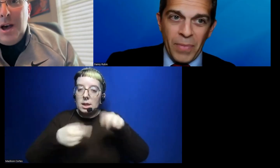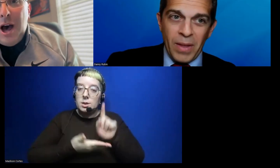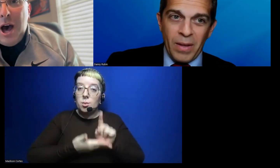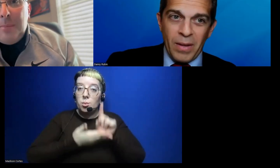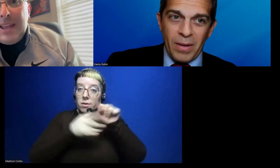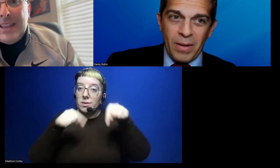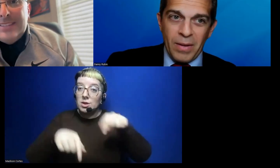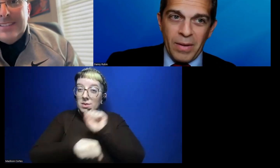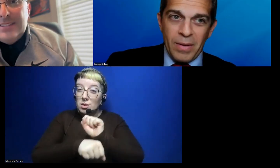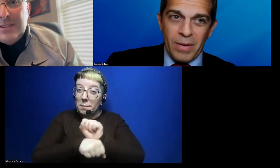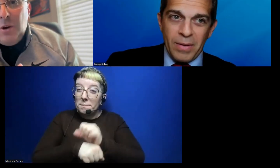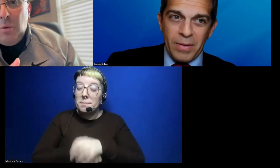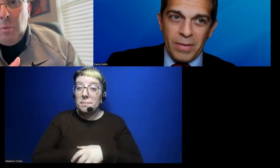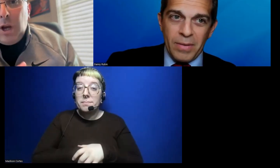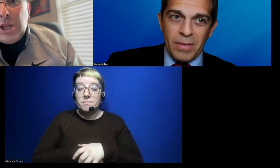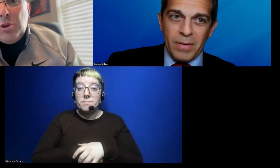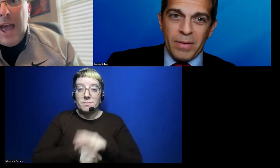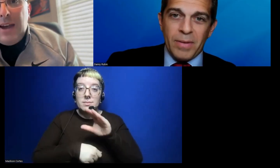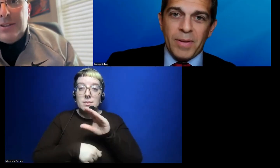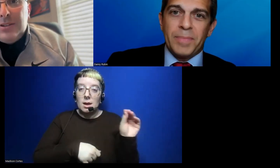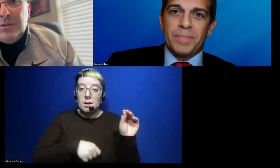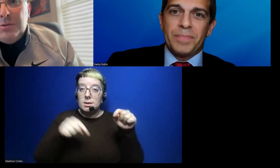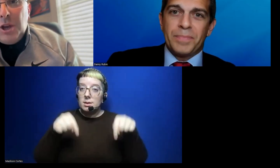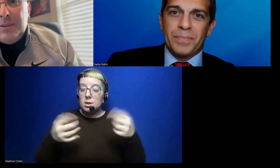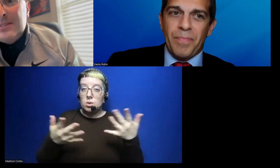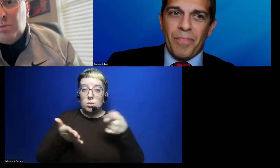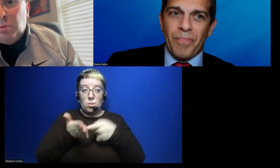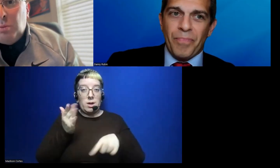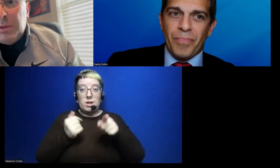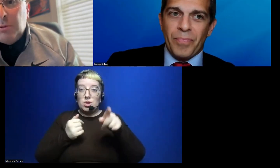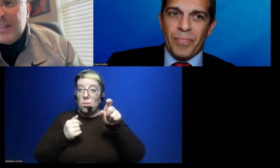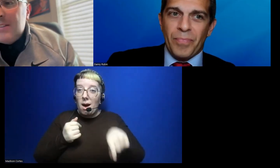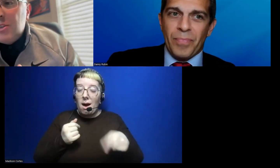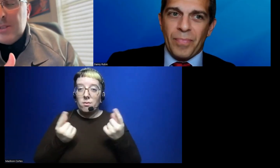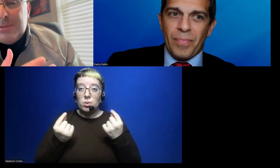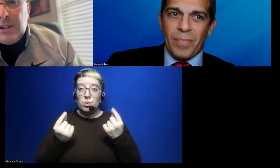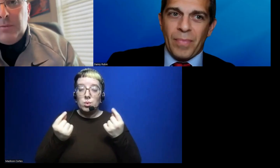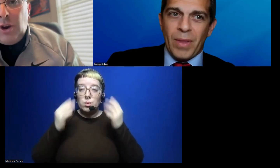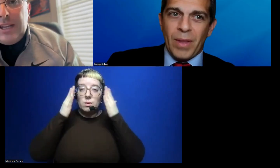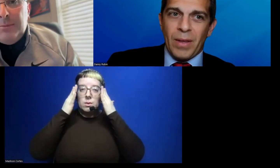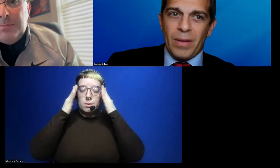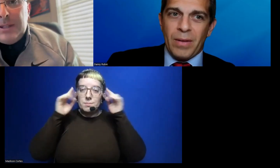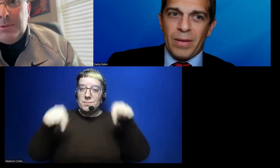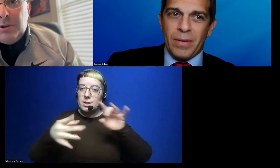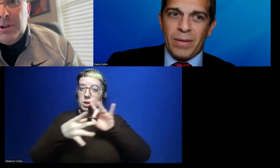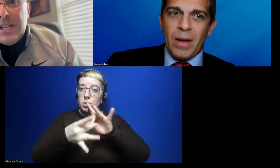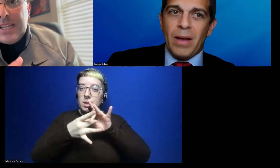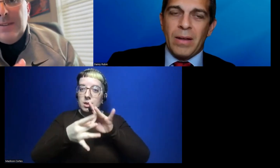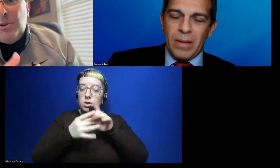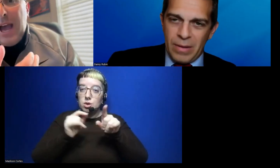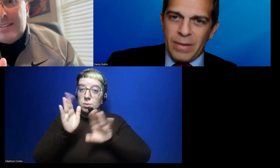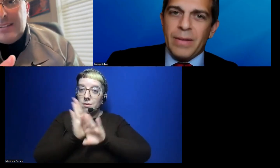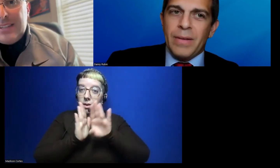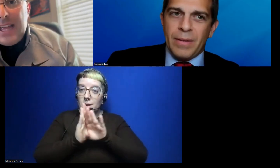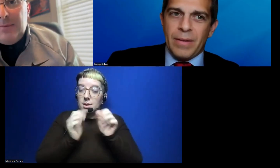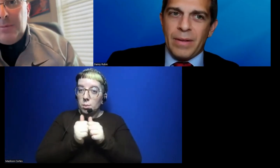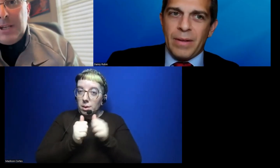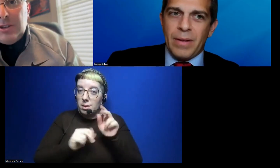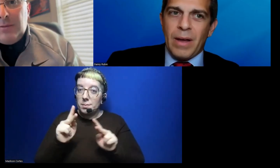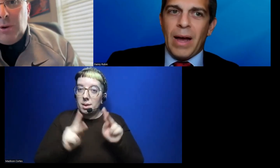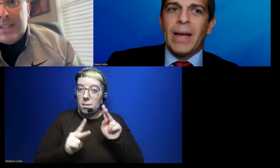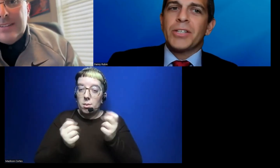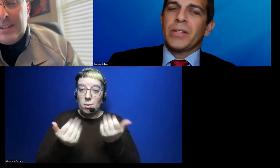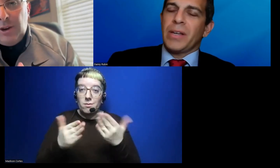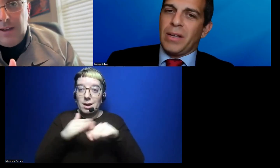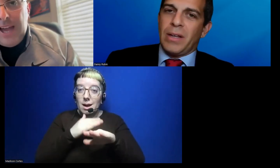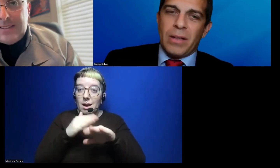job. And this is what you have to do. This is the relationships that you've created with people give you access to that